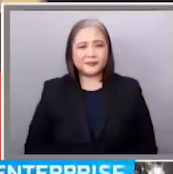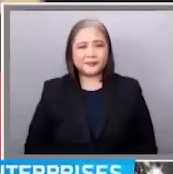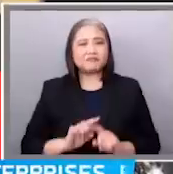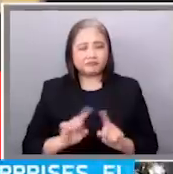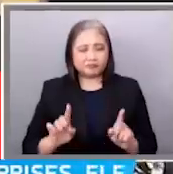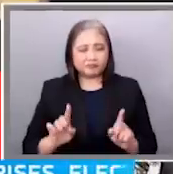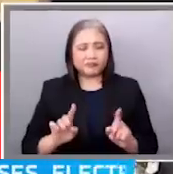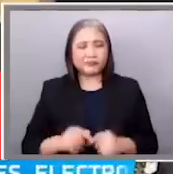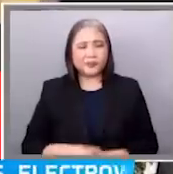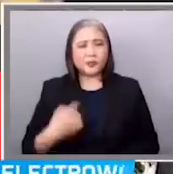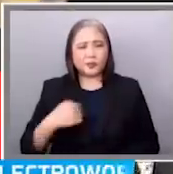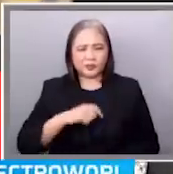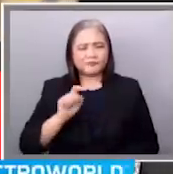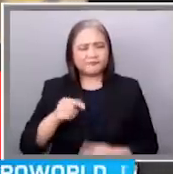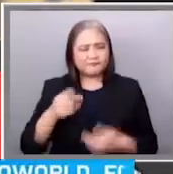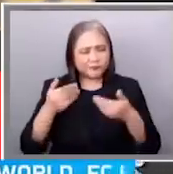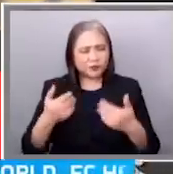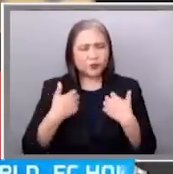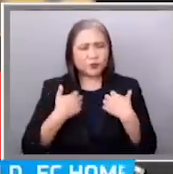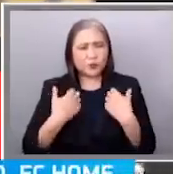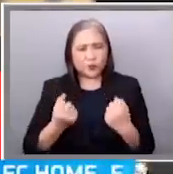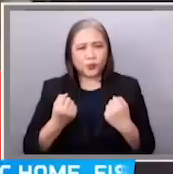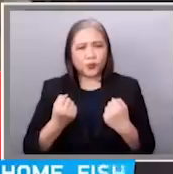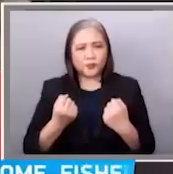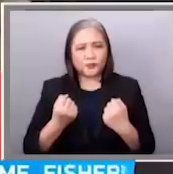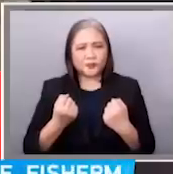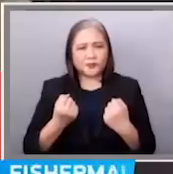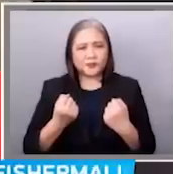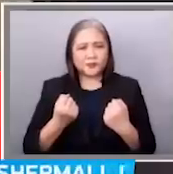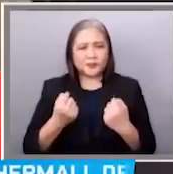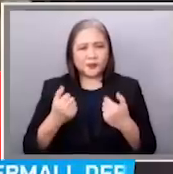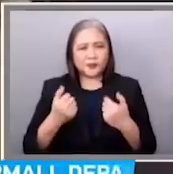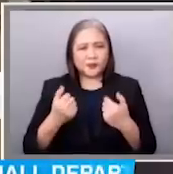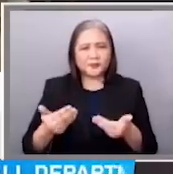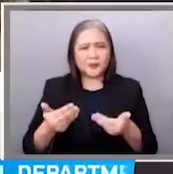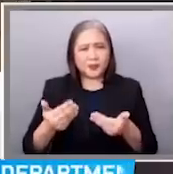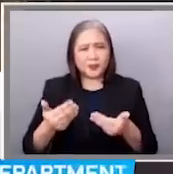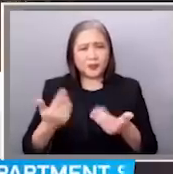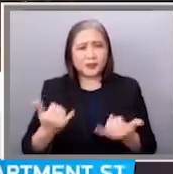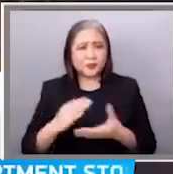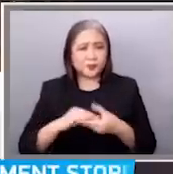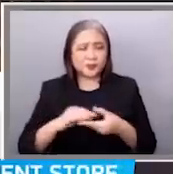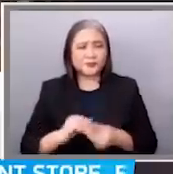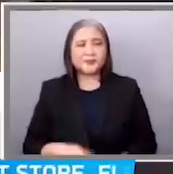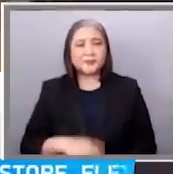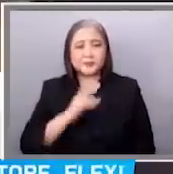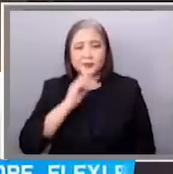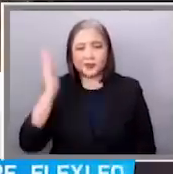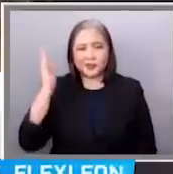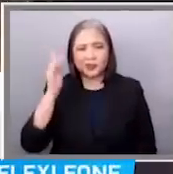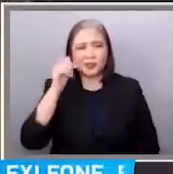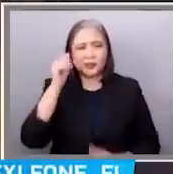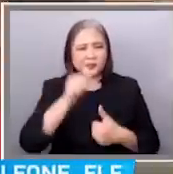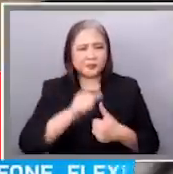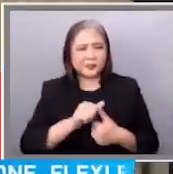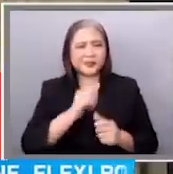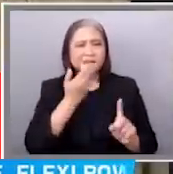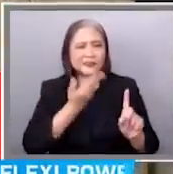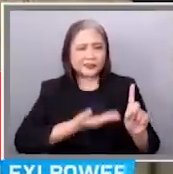be strong to follow through on the story. You know, I just remember his strength. I remember his